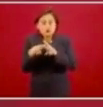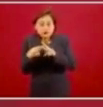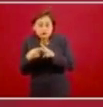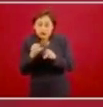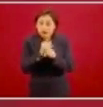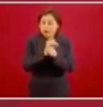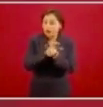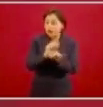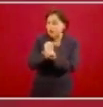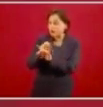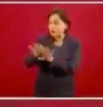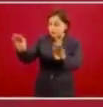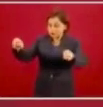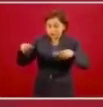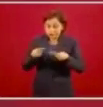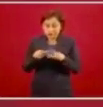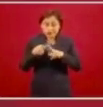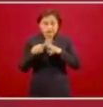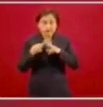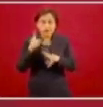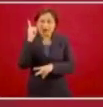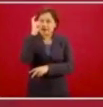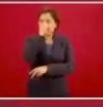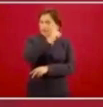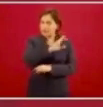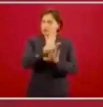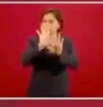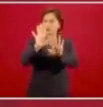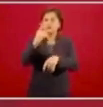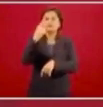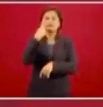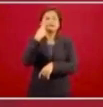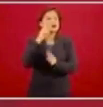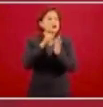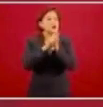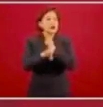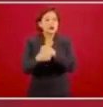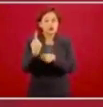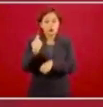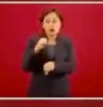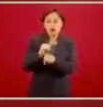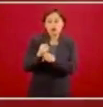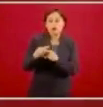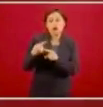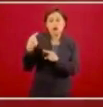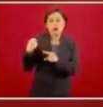and I haven't wanted to give you specific information so far because